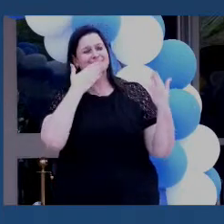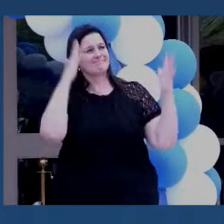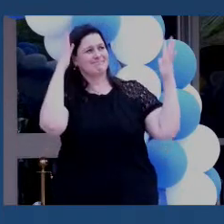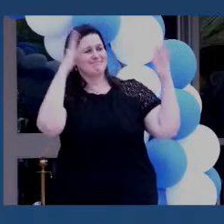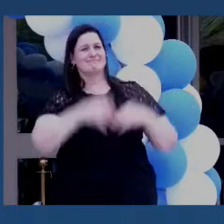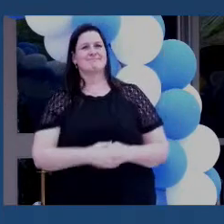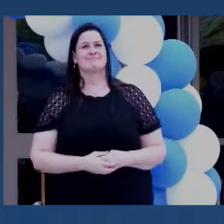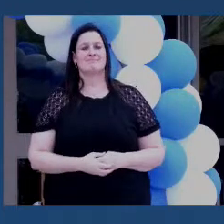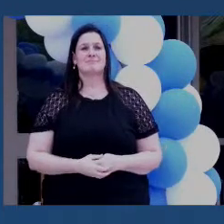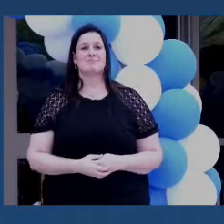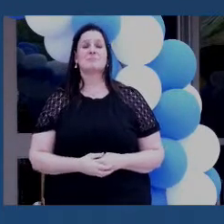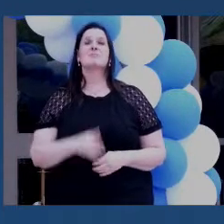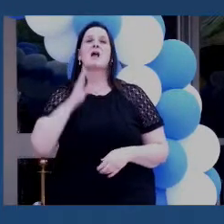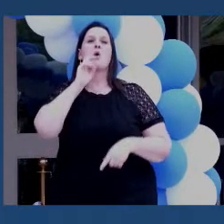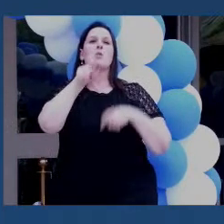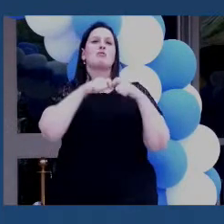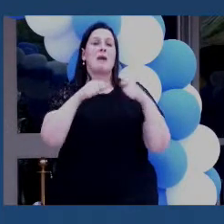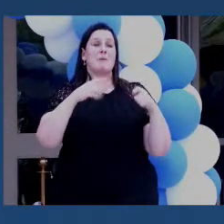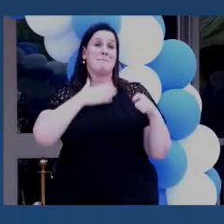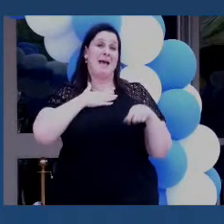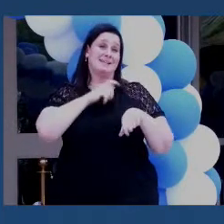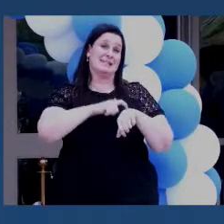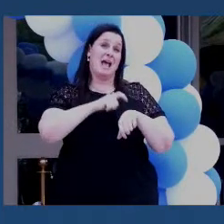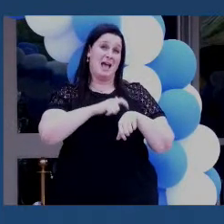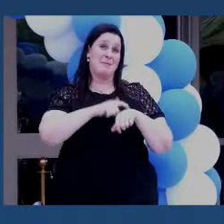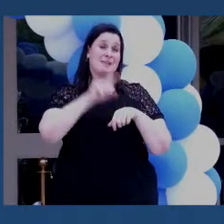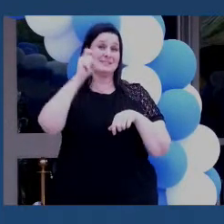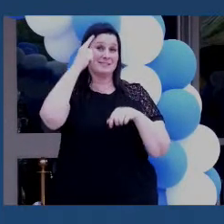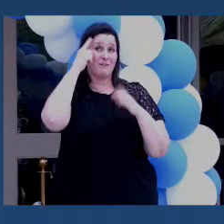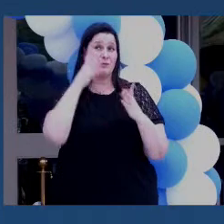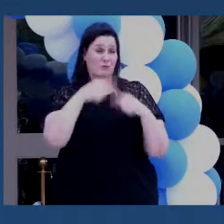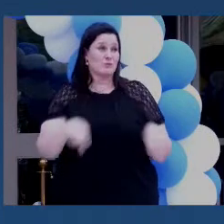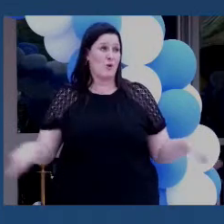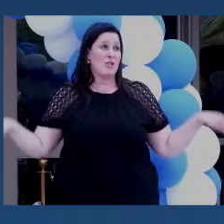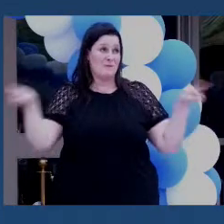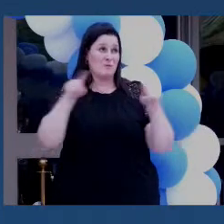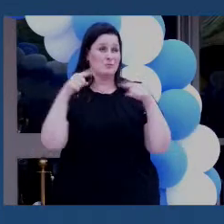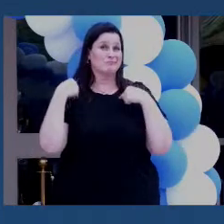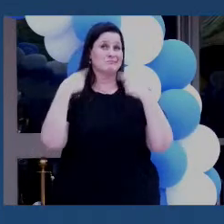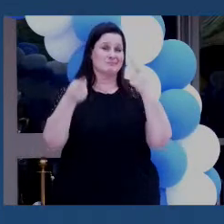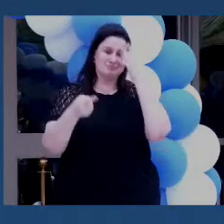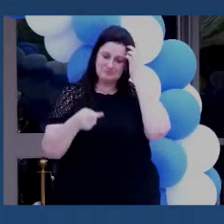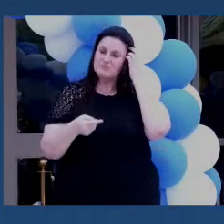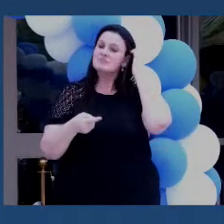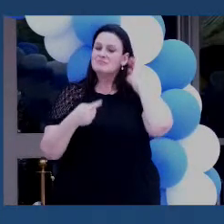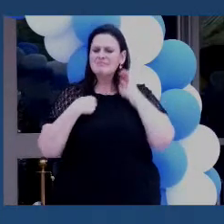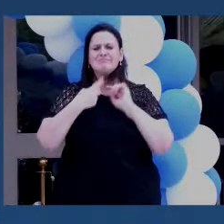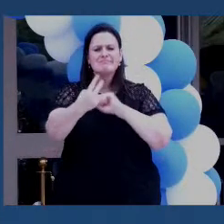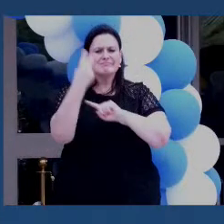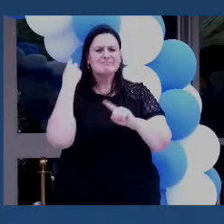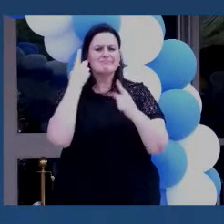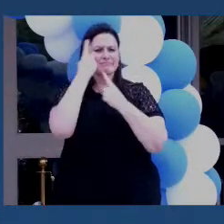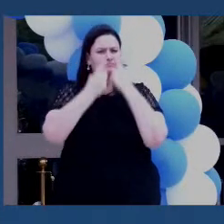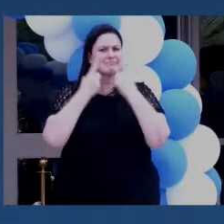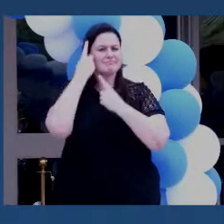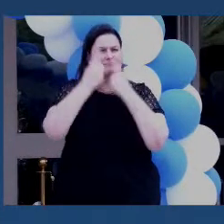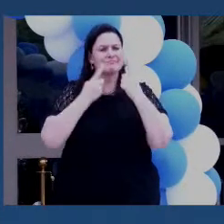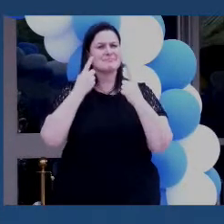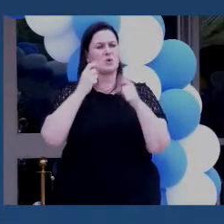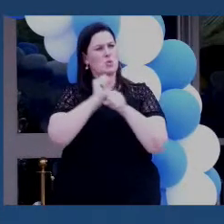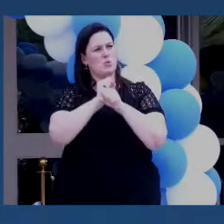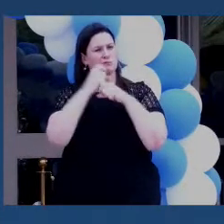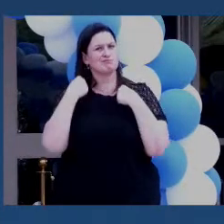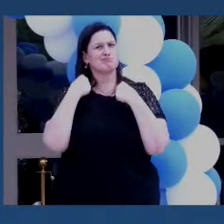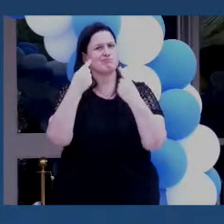As I wrap up my term as governor for all of you, I've had a lot of time to reflect on the work that we've been doing. Clearly,